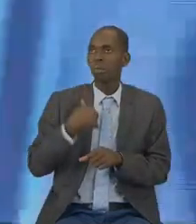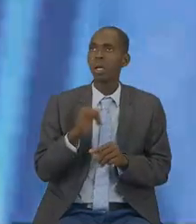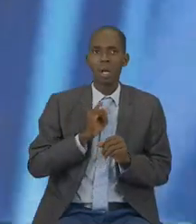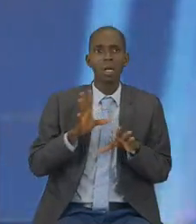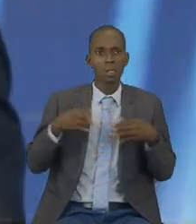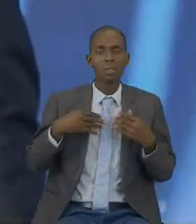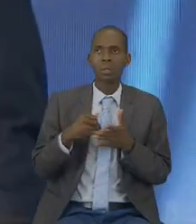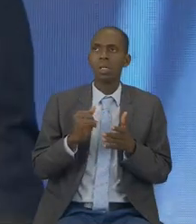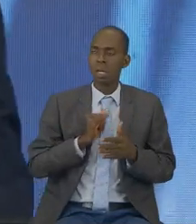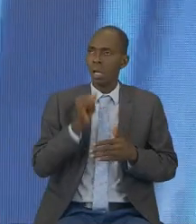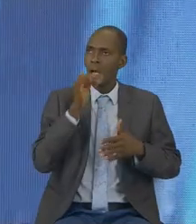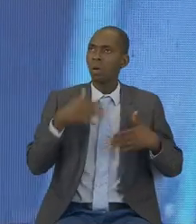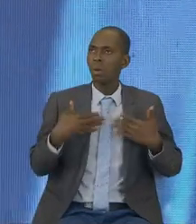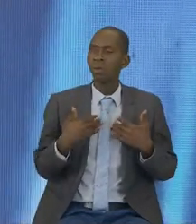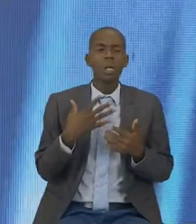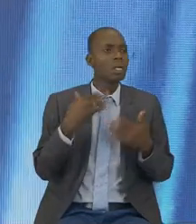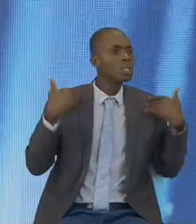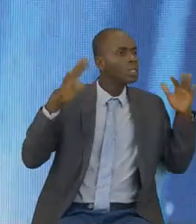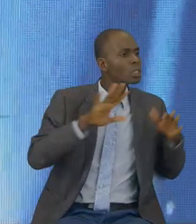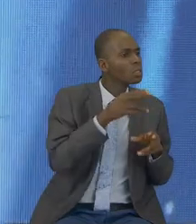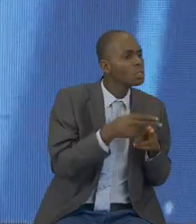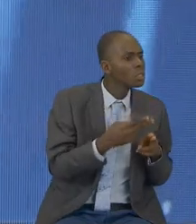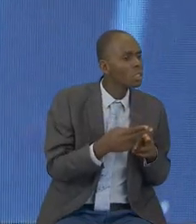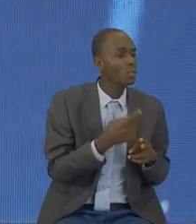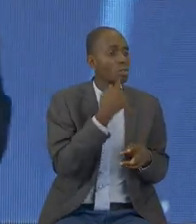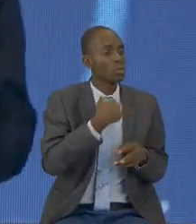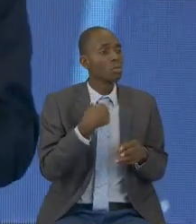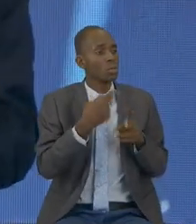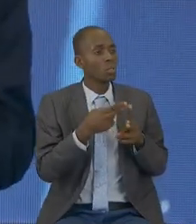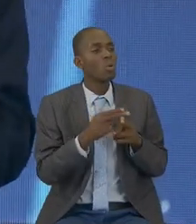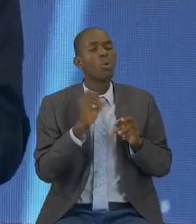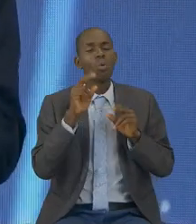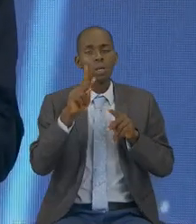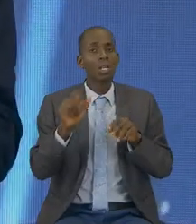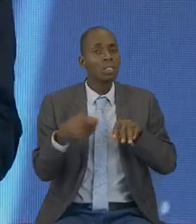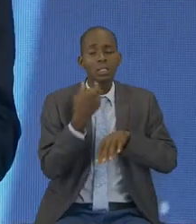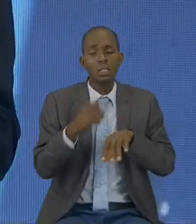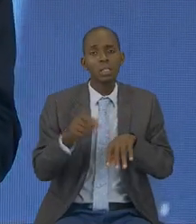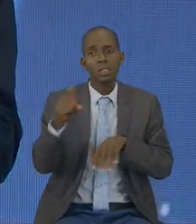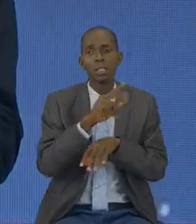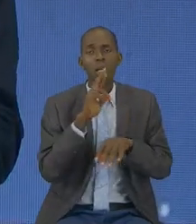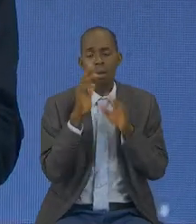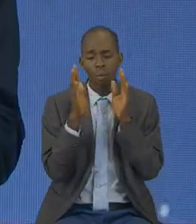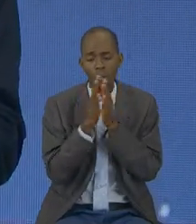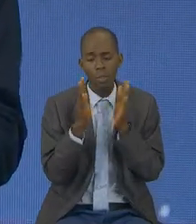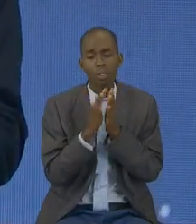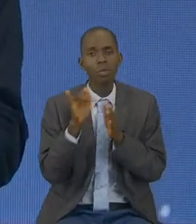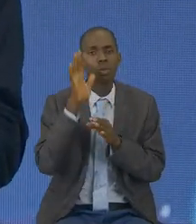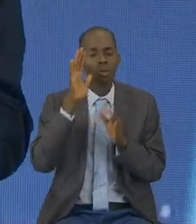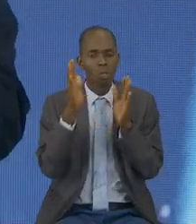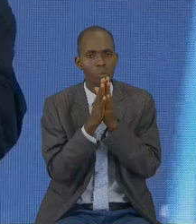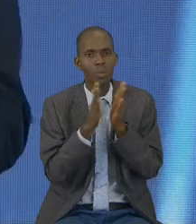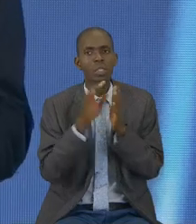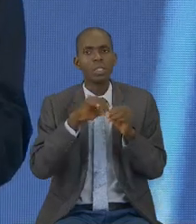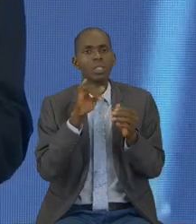for the name of the angel, and anytime they are praying, they forget Jesus who died for us on the cross of